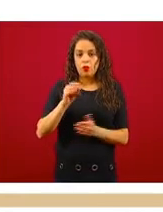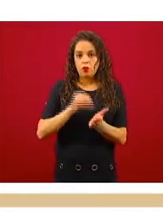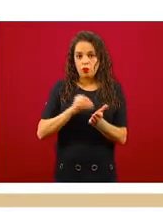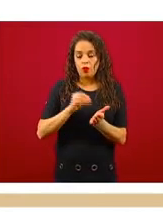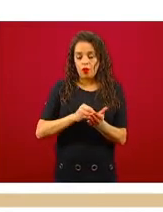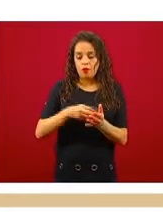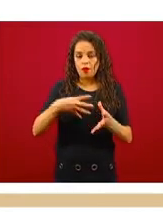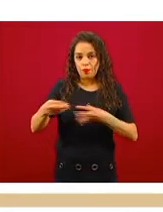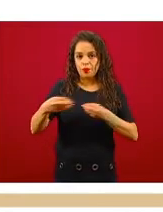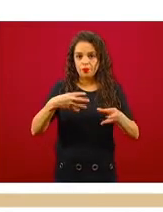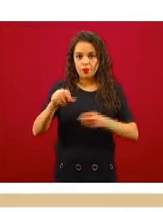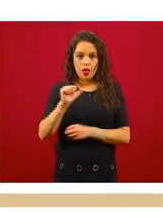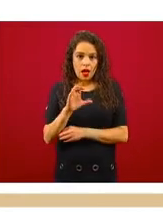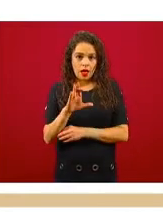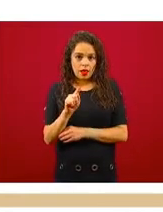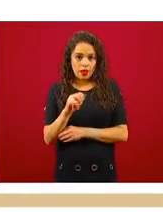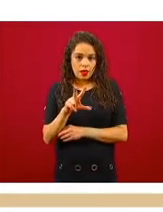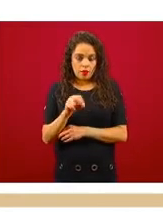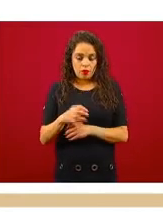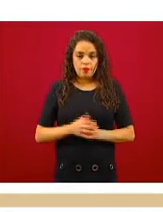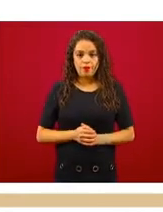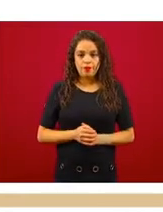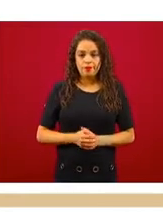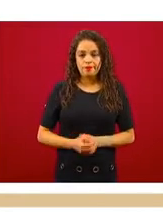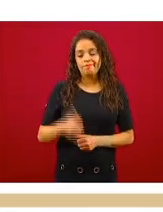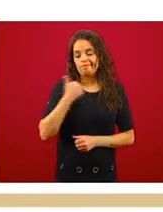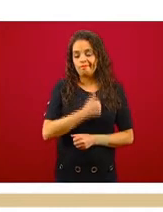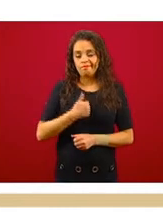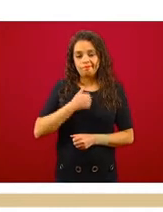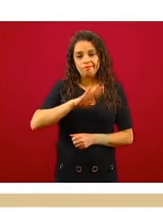fifth of the confirmed cases,